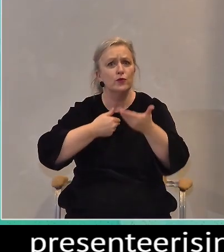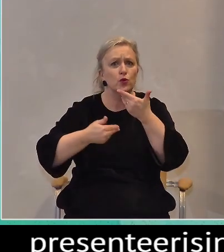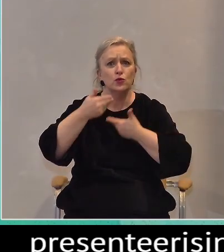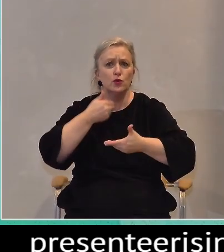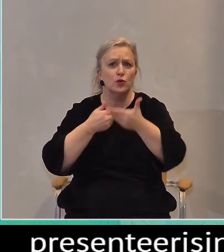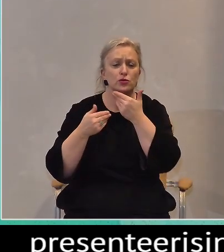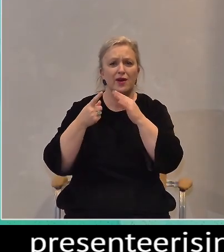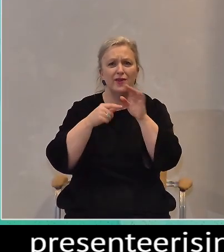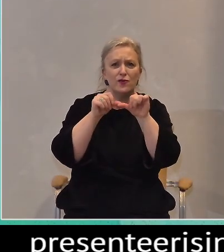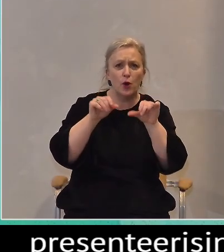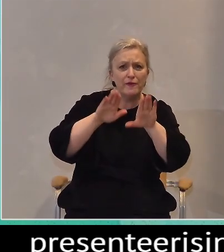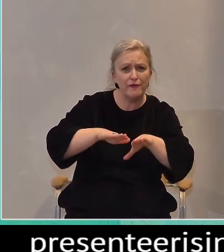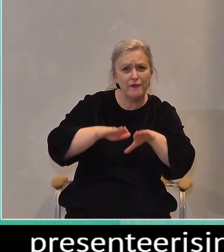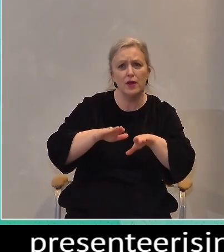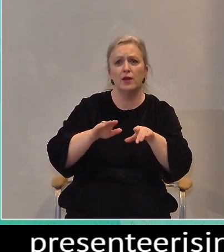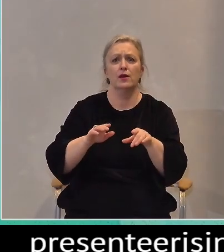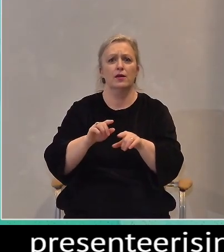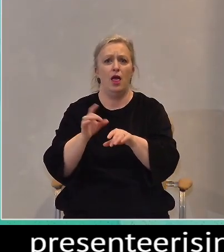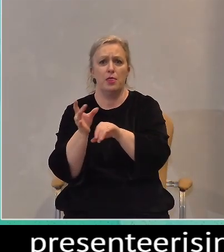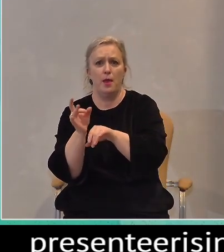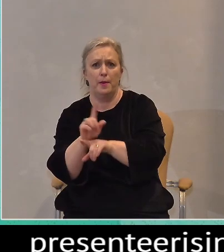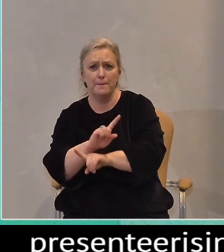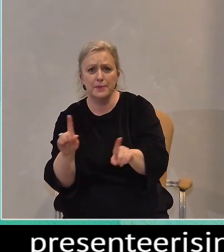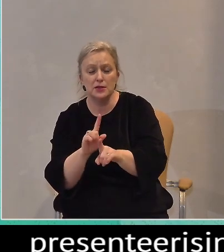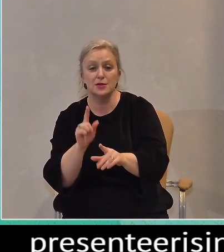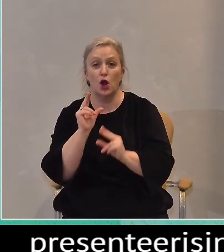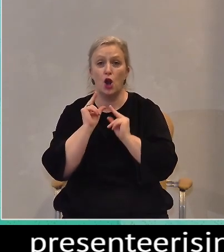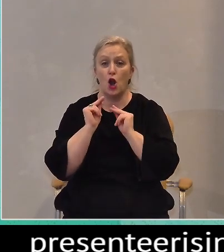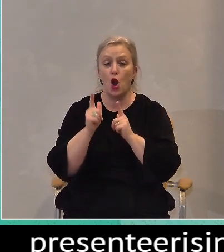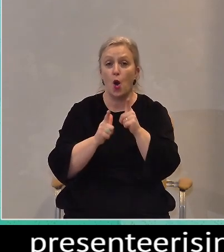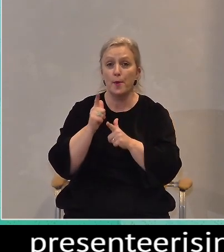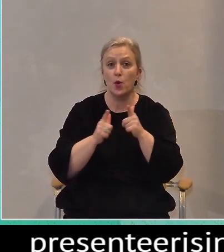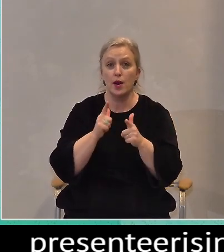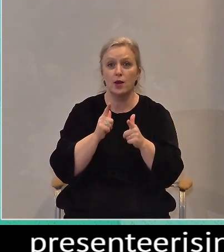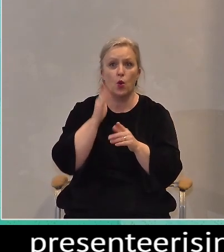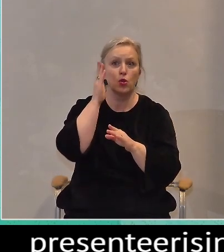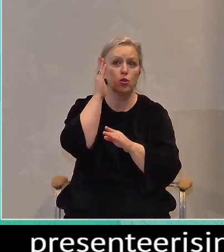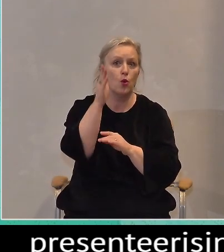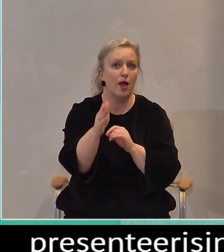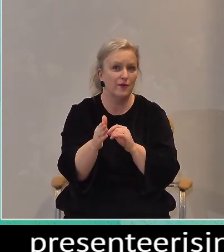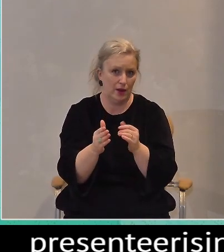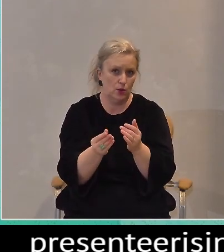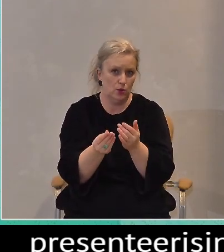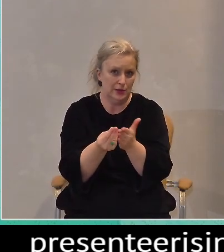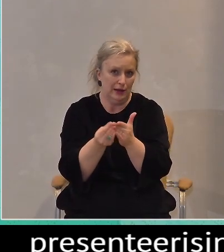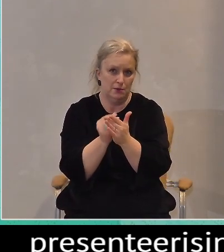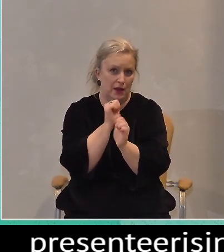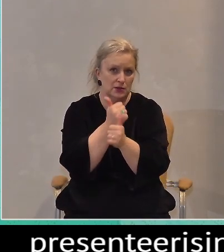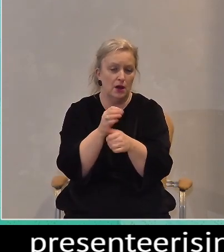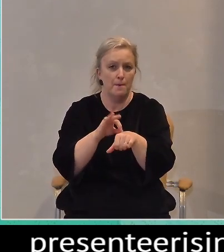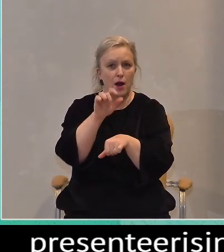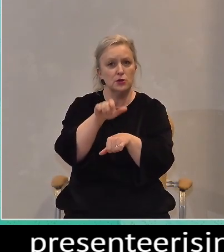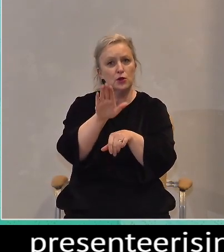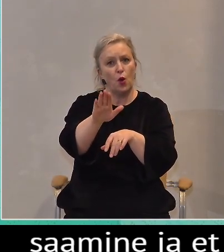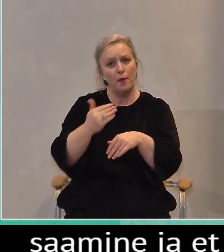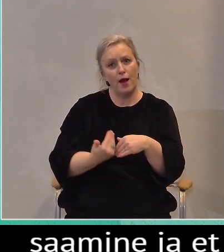about each gene, which isoforms remained and which didn't, or were present and which weren't. And naturally,